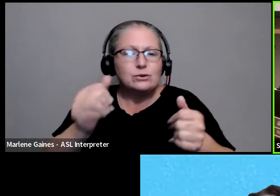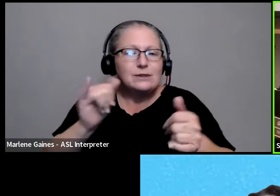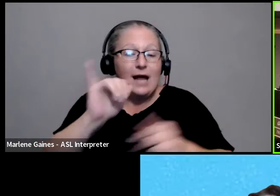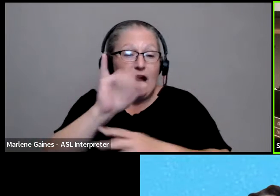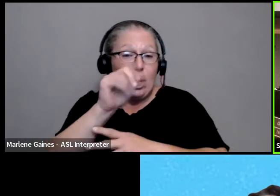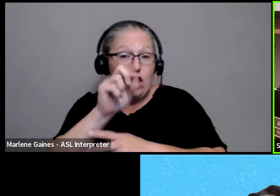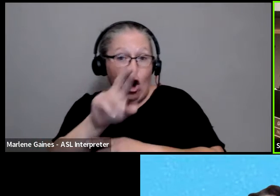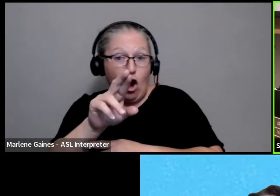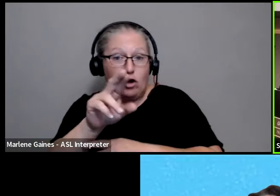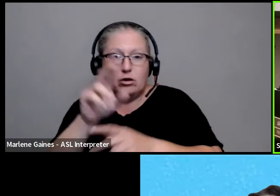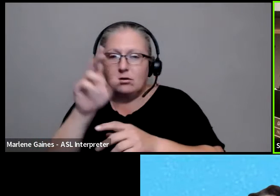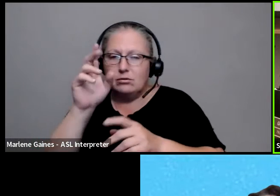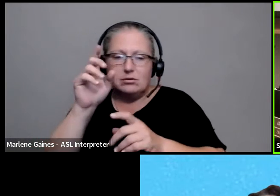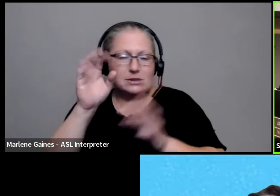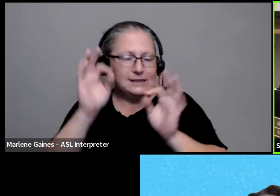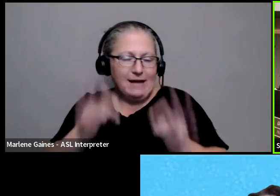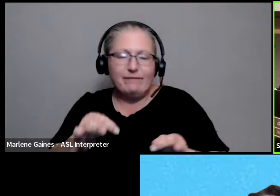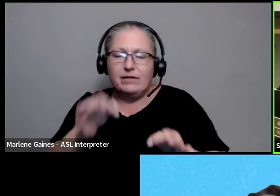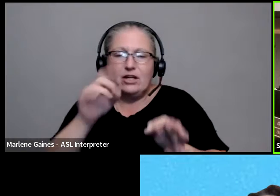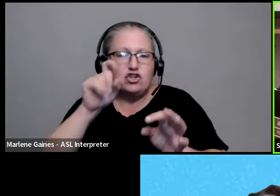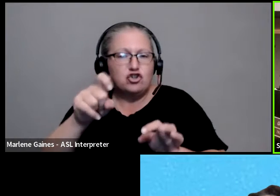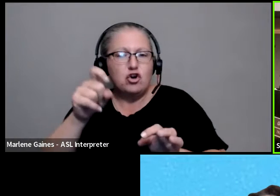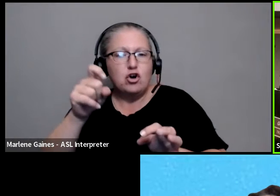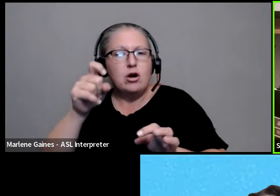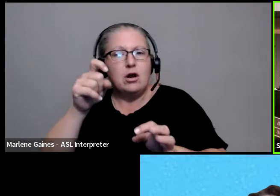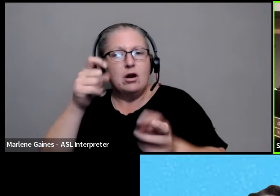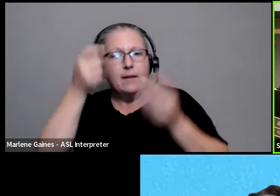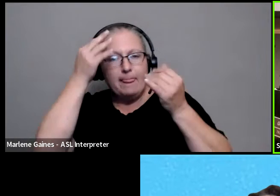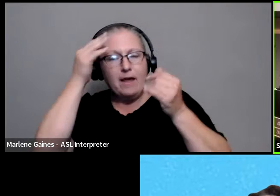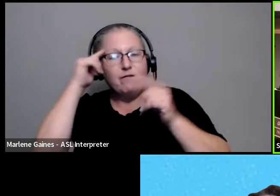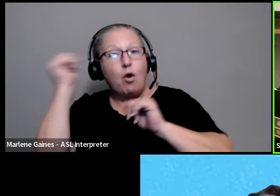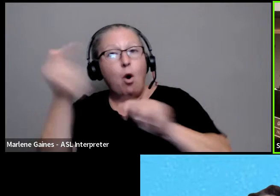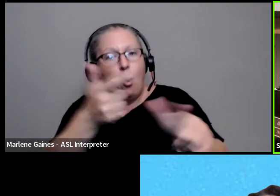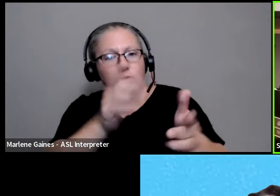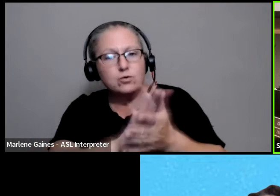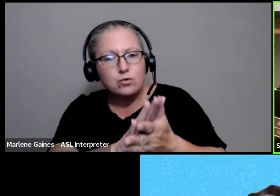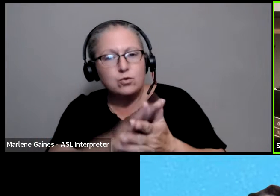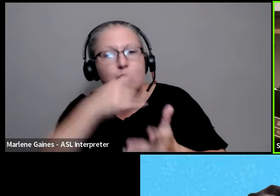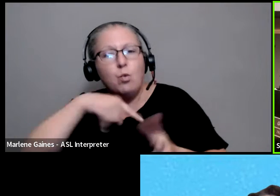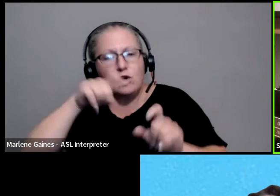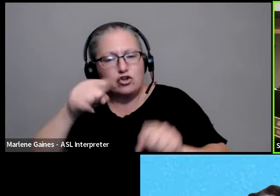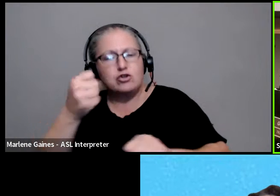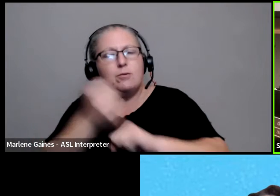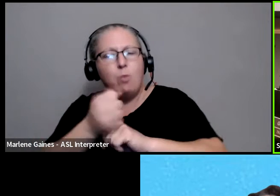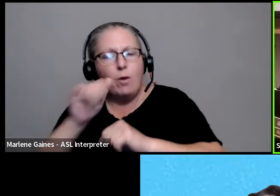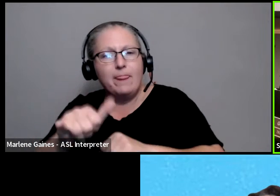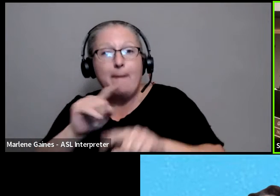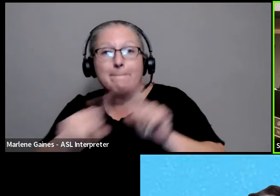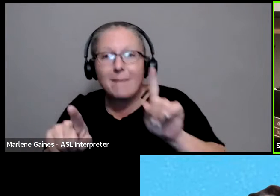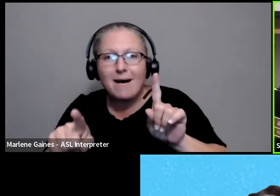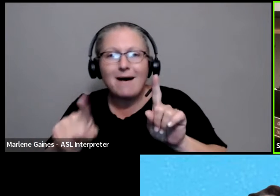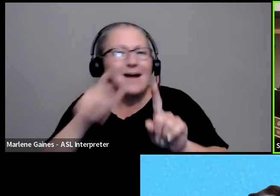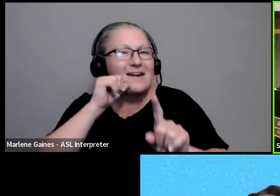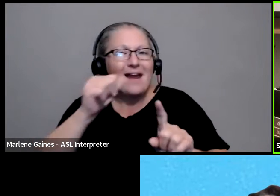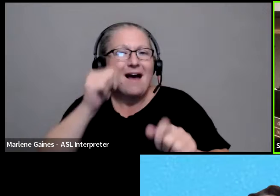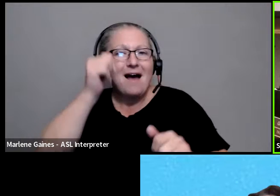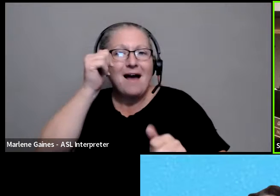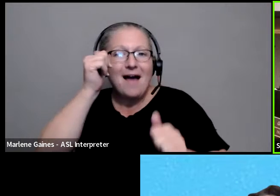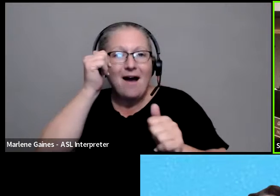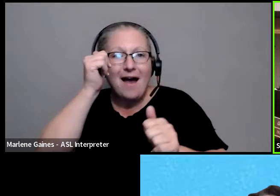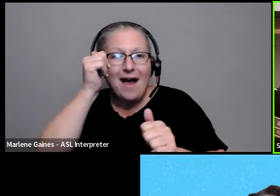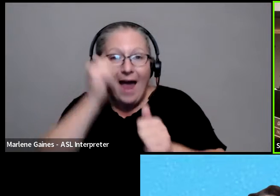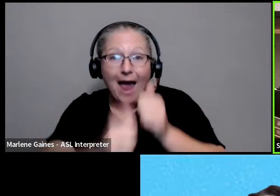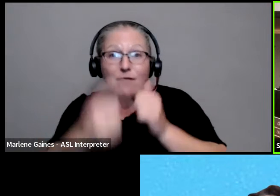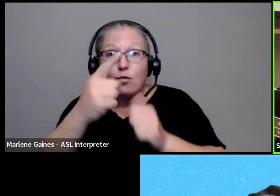I think should definitely be a possibility for all schools, and we should be able to support that. But by the same token, it doesn't have to be everybody